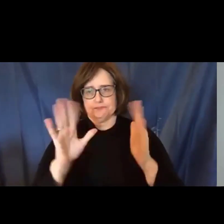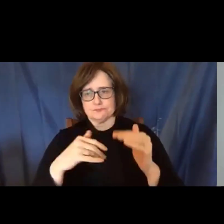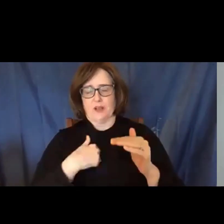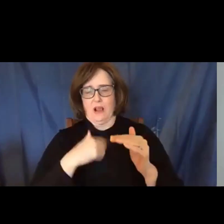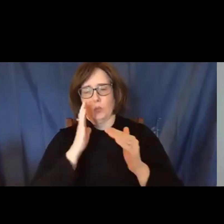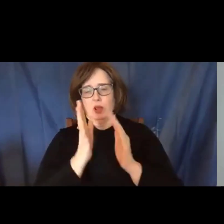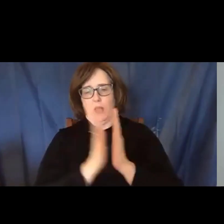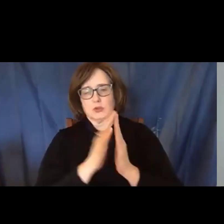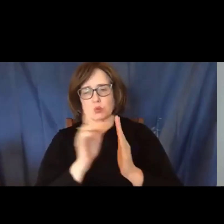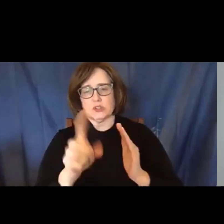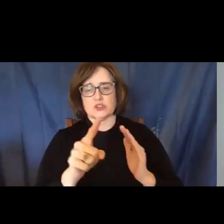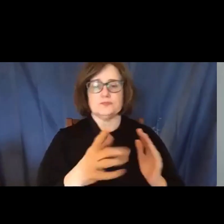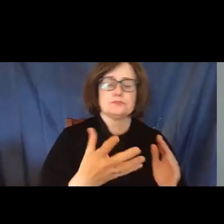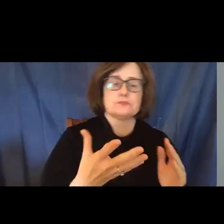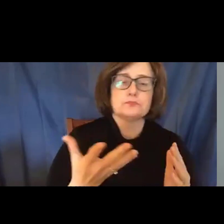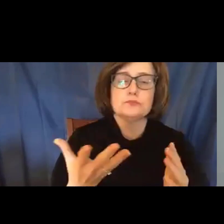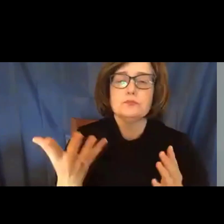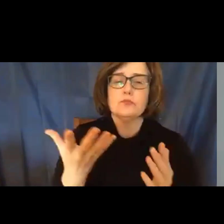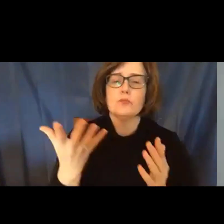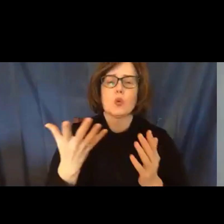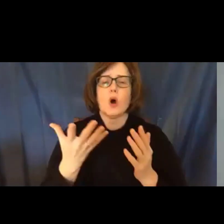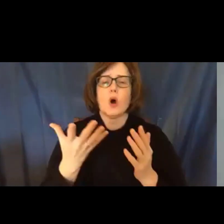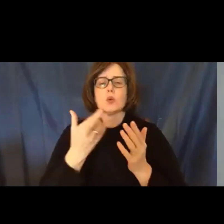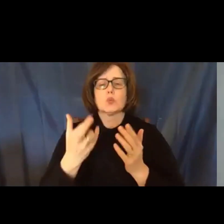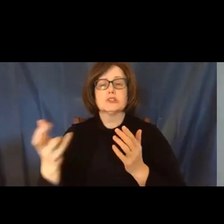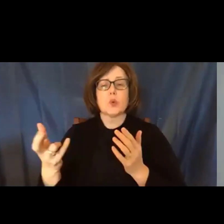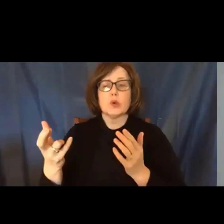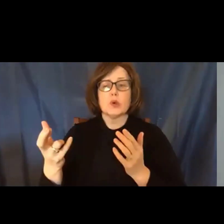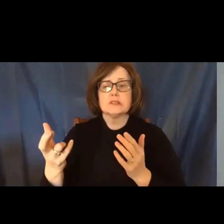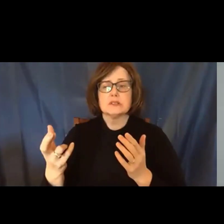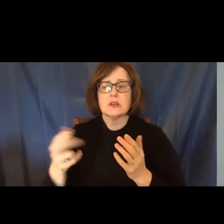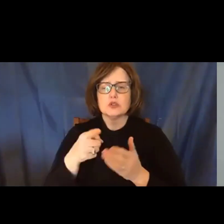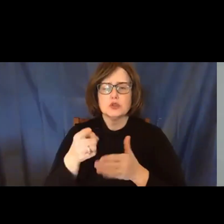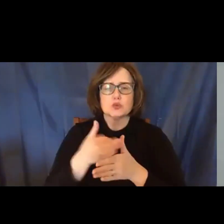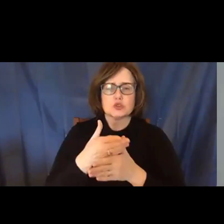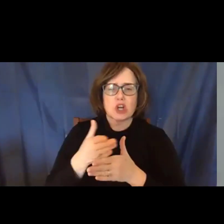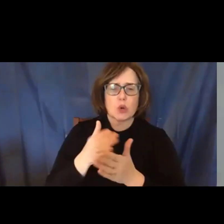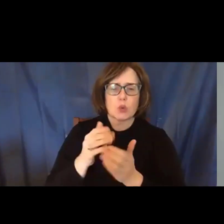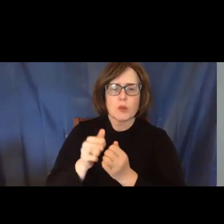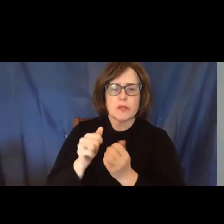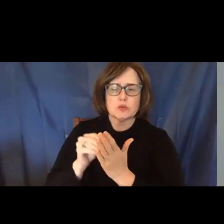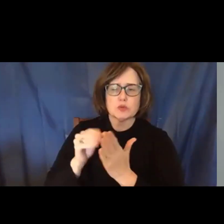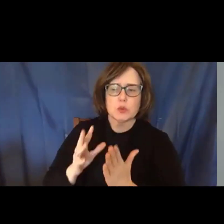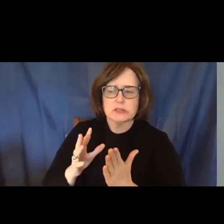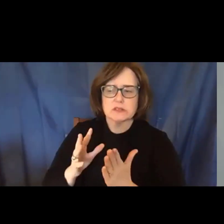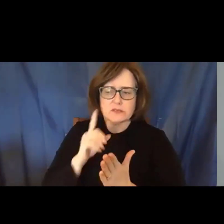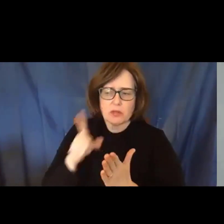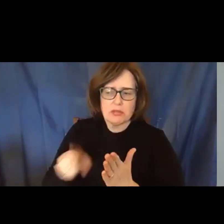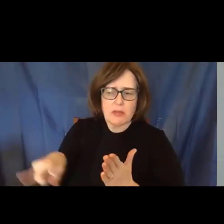What are some resources you share with students to think about these issues?